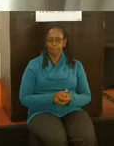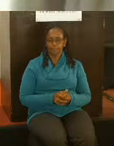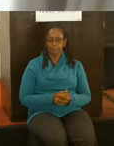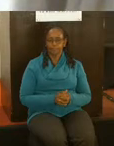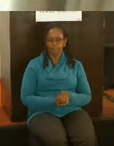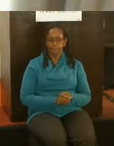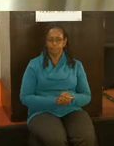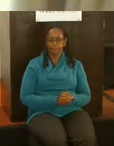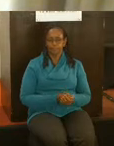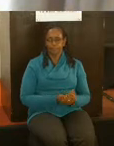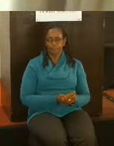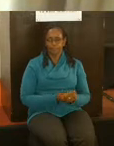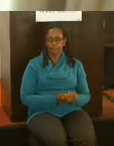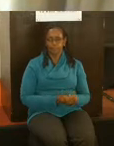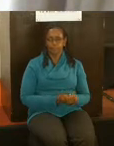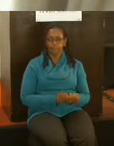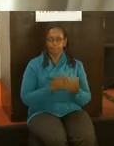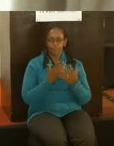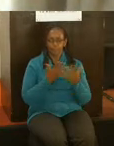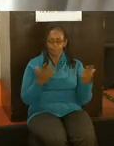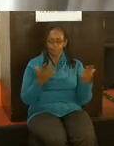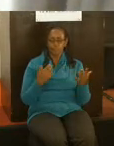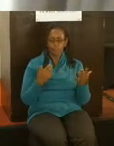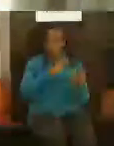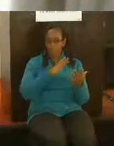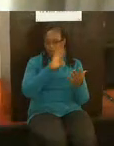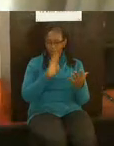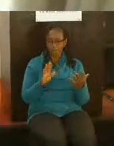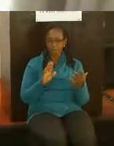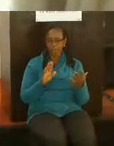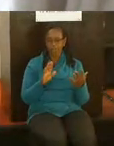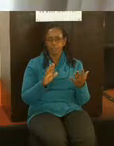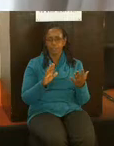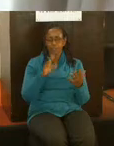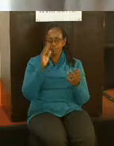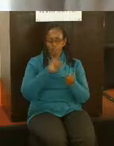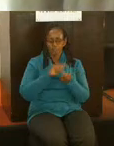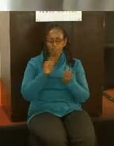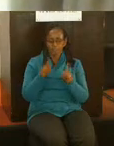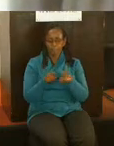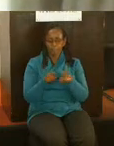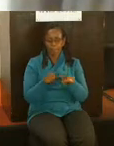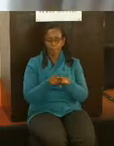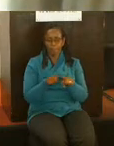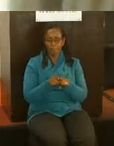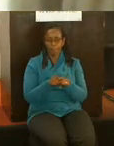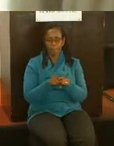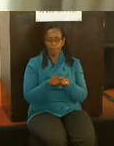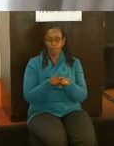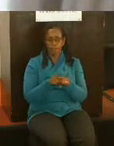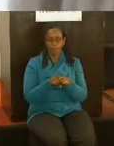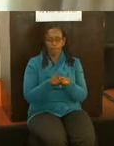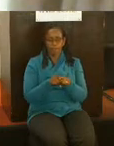they will never never be the same